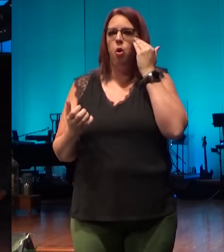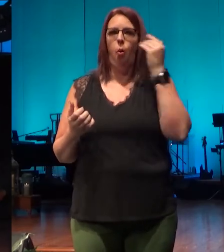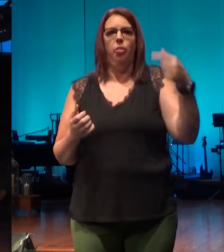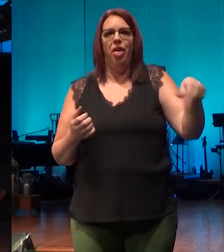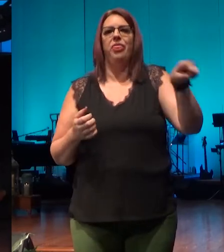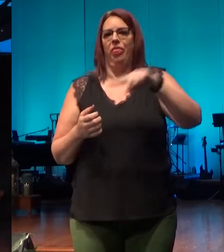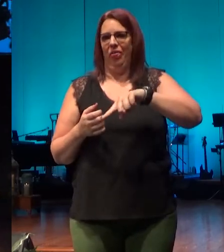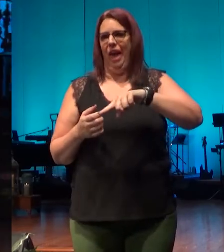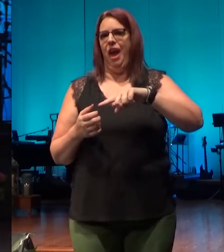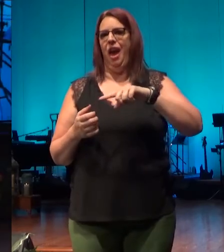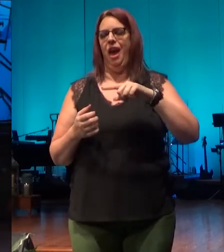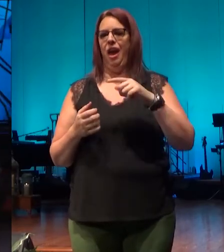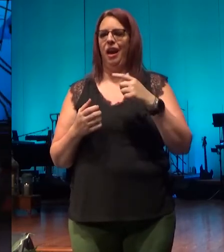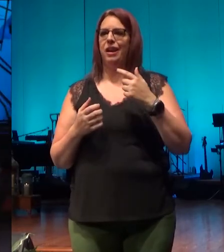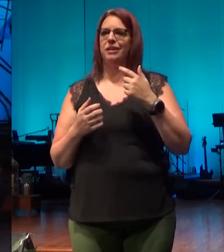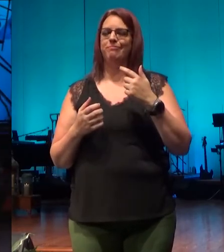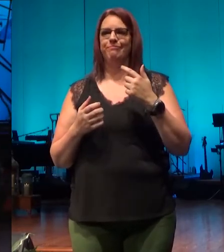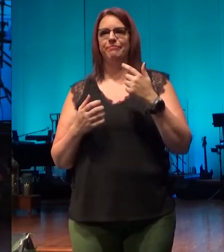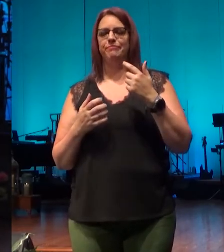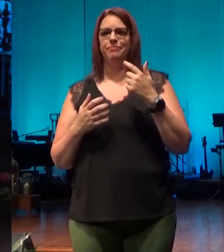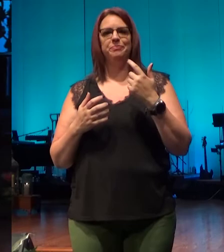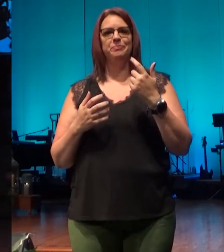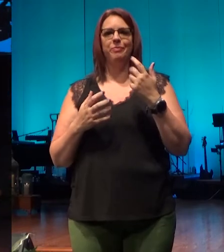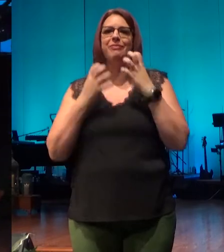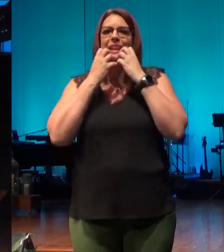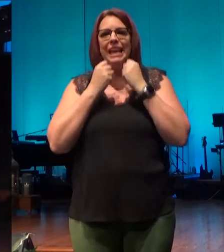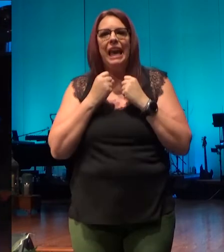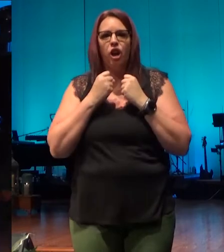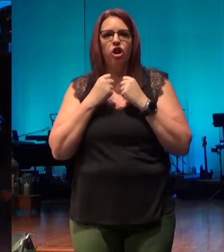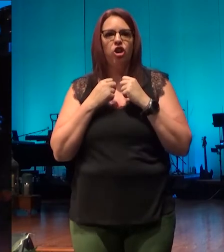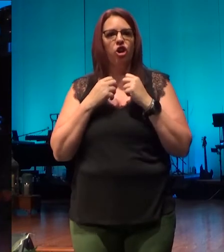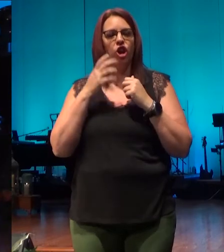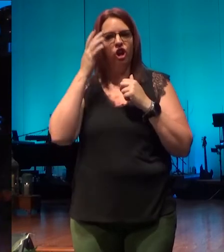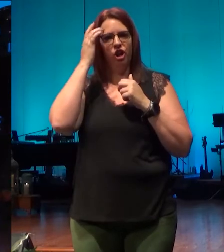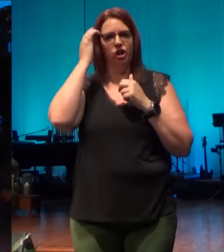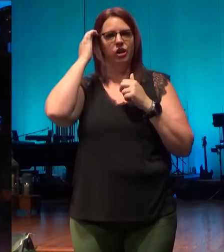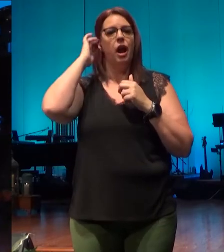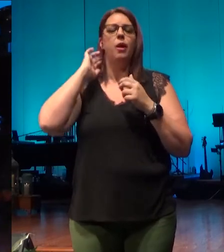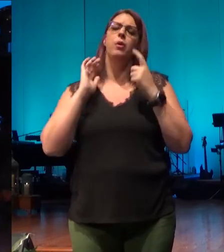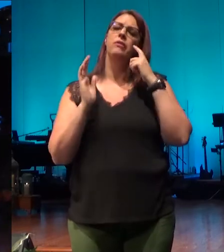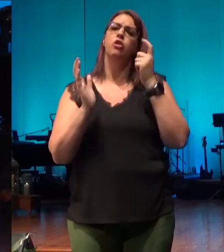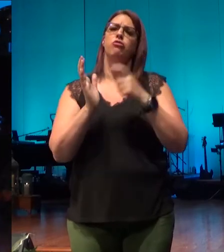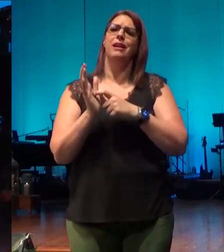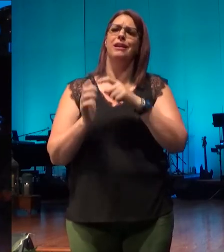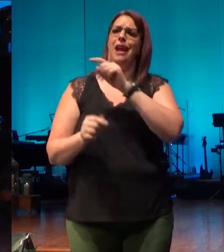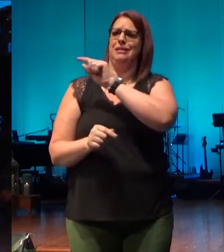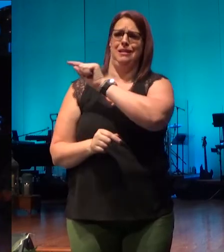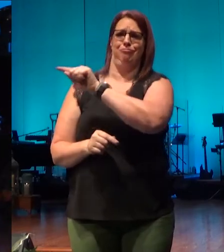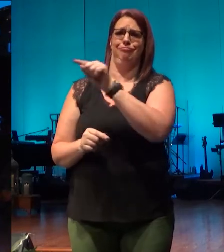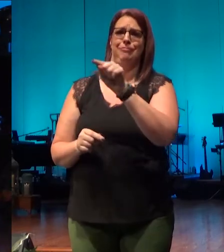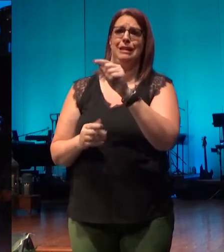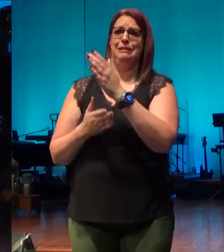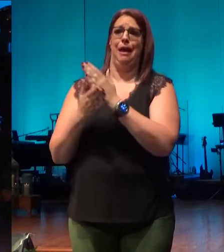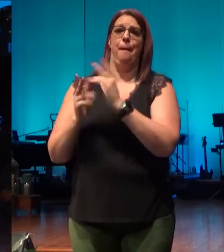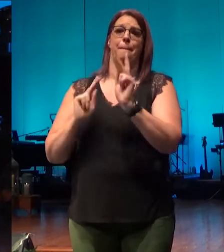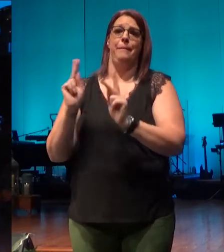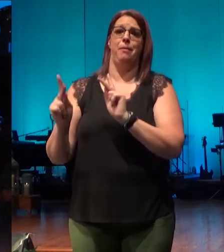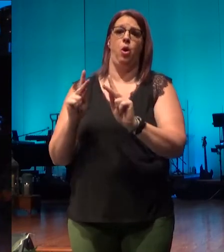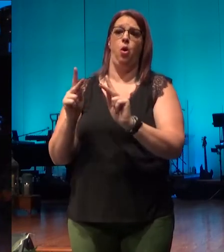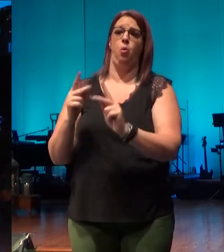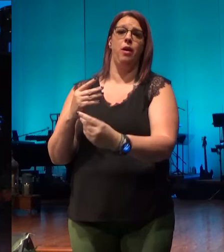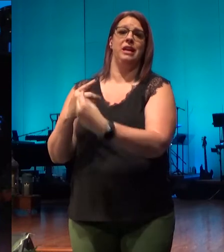dance. And we have to recognize that other people may try to give us advice too, and that we can